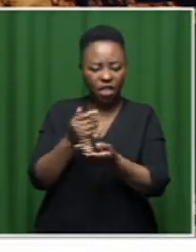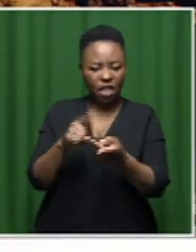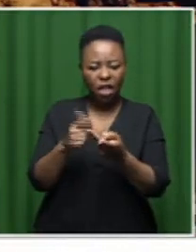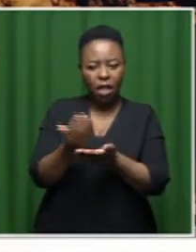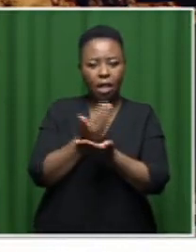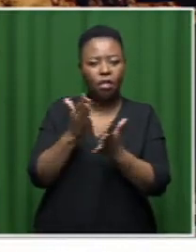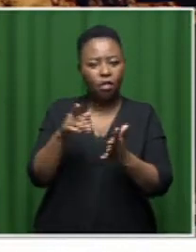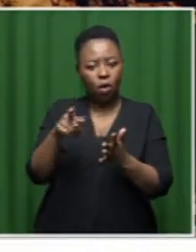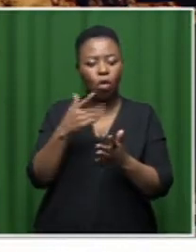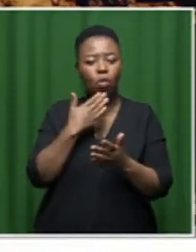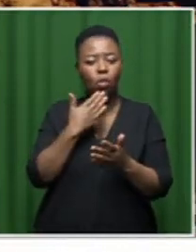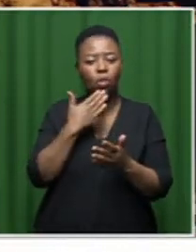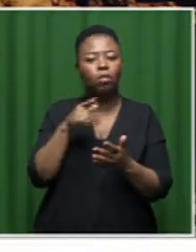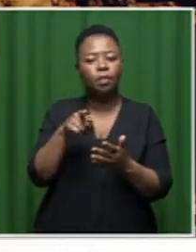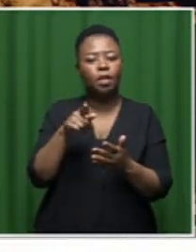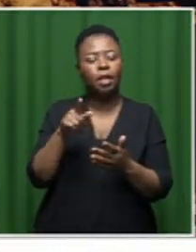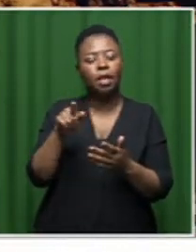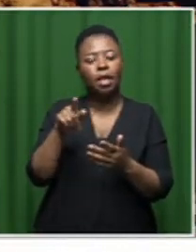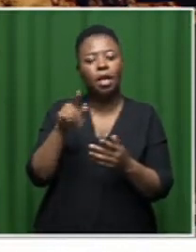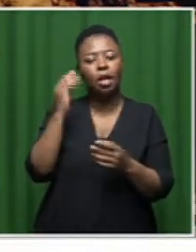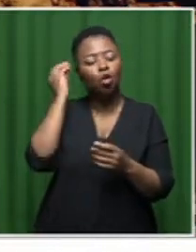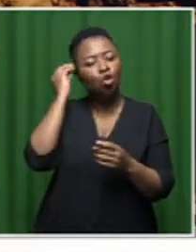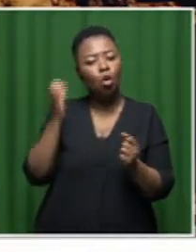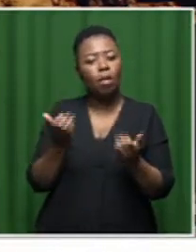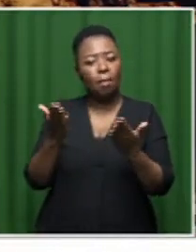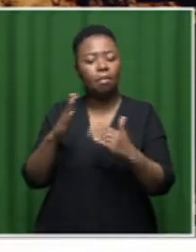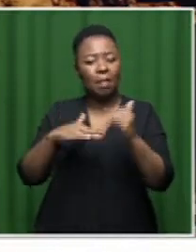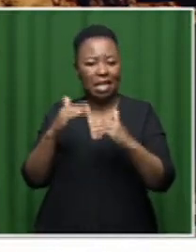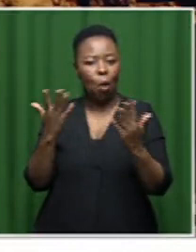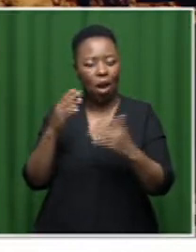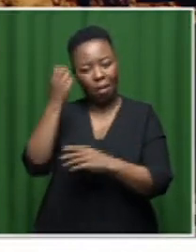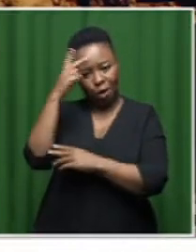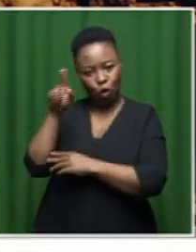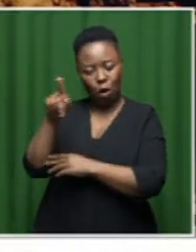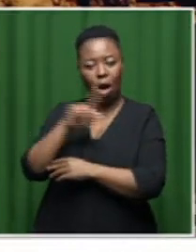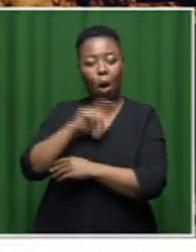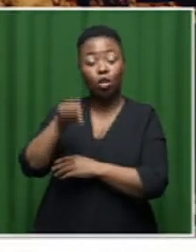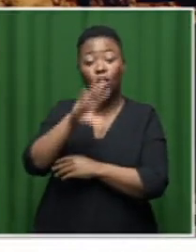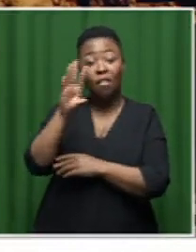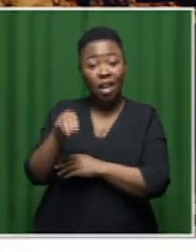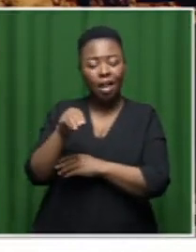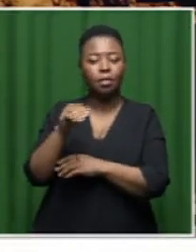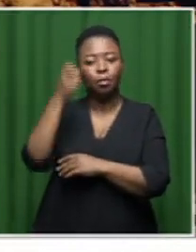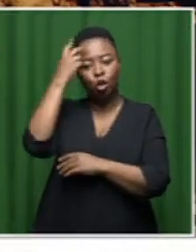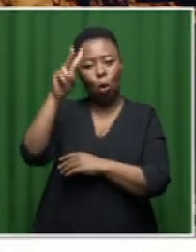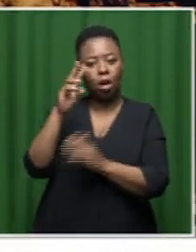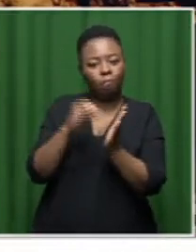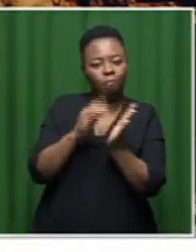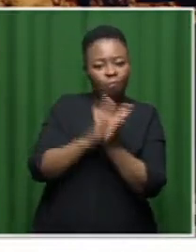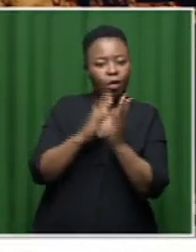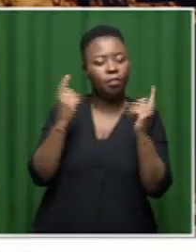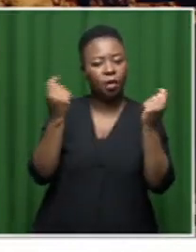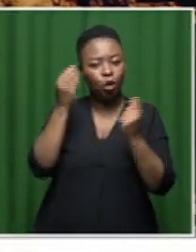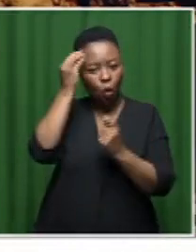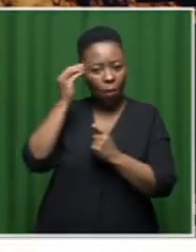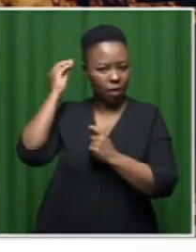Police Service Commemoration Day at the Union Buildings in Pretoria. Meanwhile, as the South African Police Service marks the commemoration, there's been